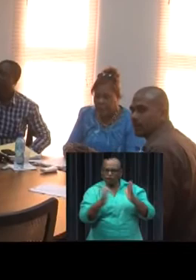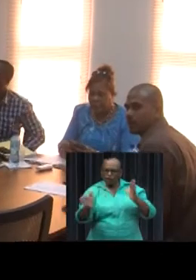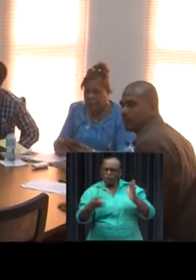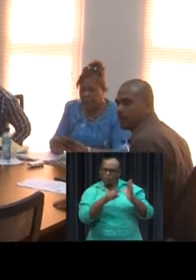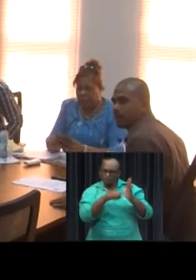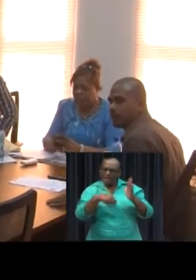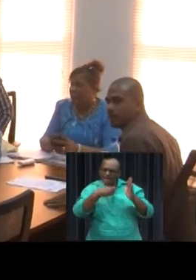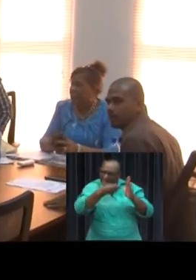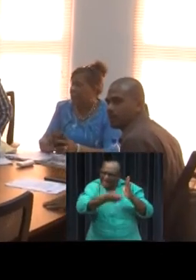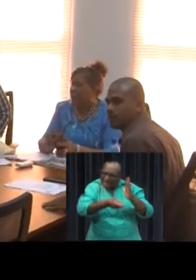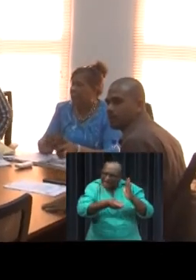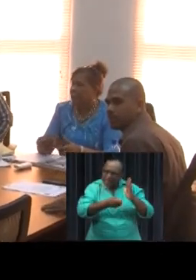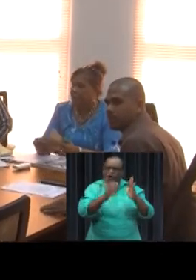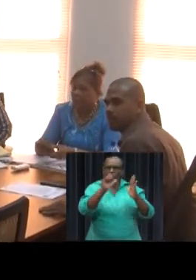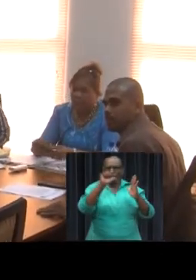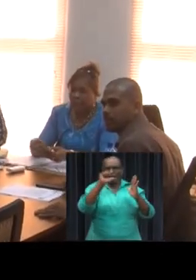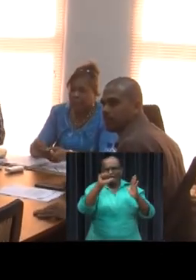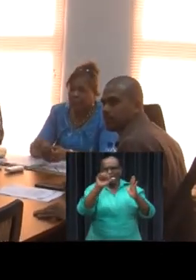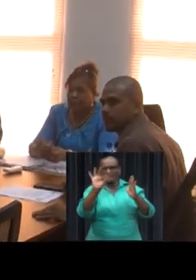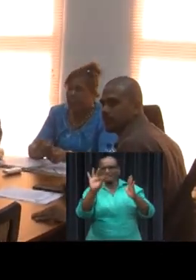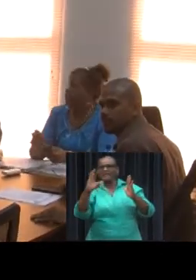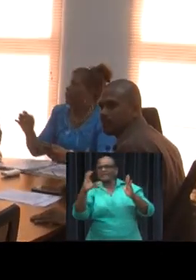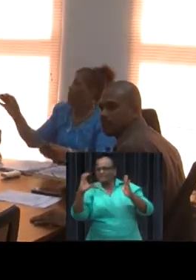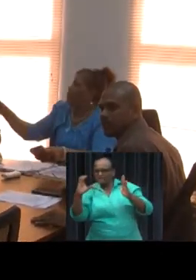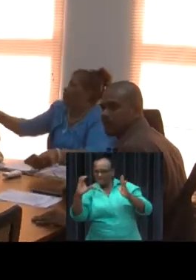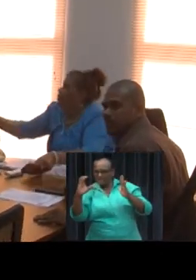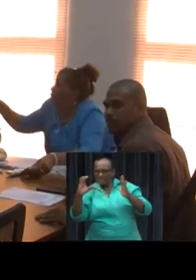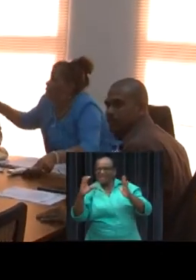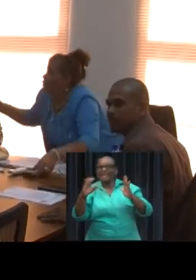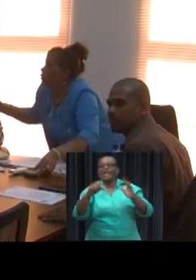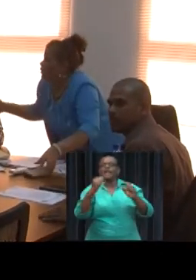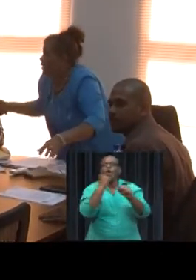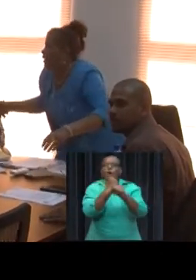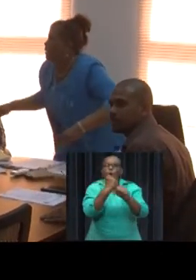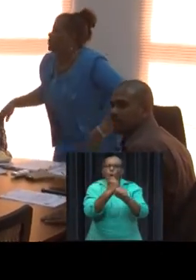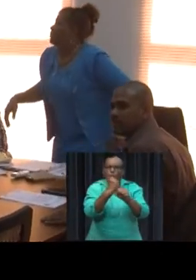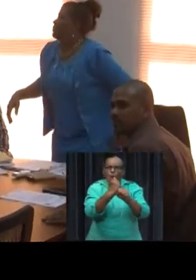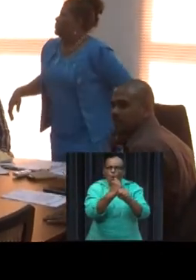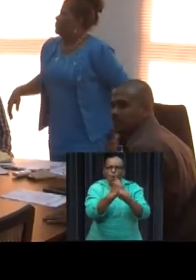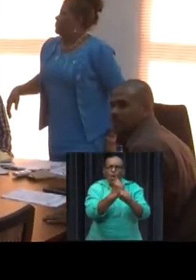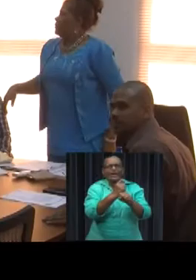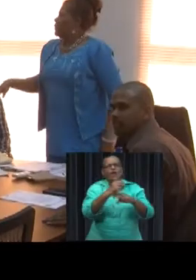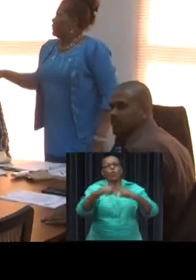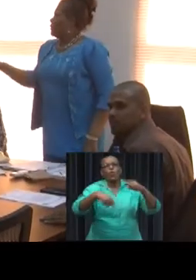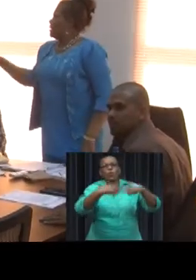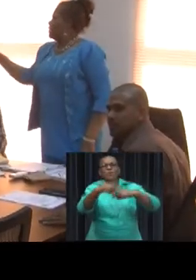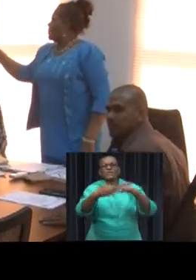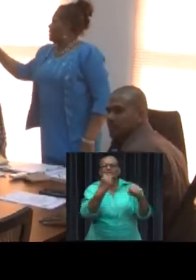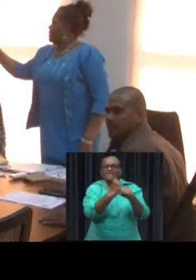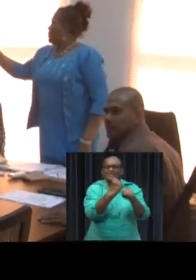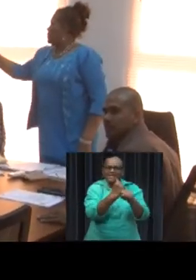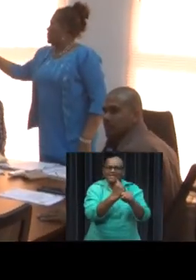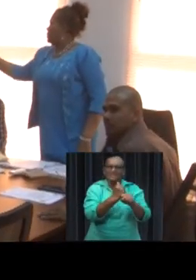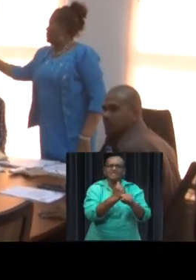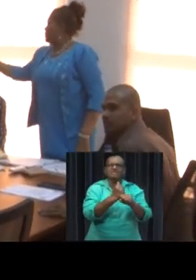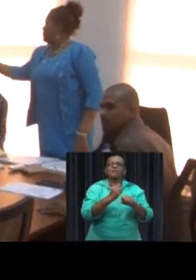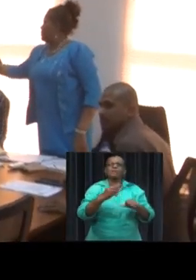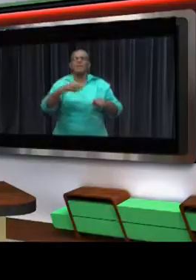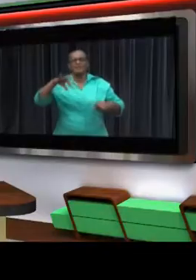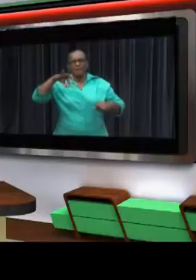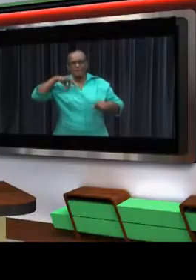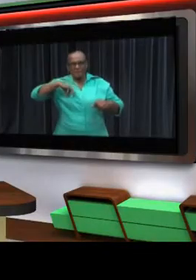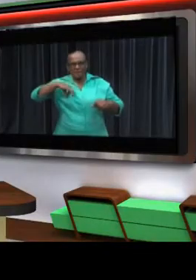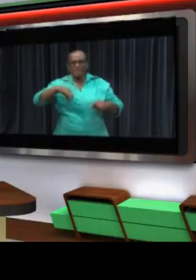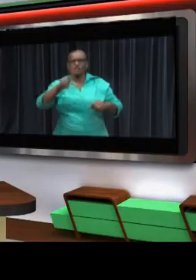will be given the room to discuss the status of the air traffic controllers and the shift allowance with his